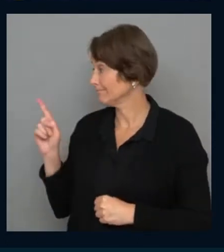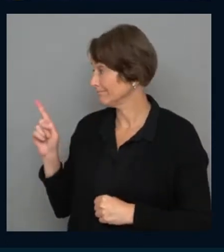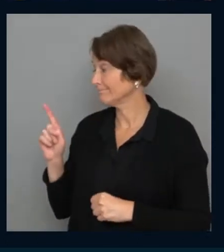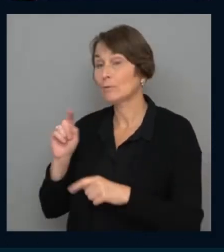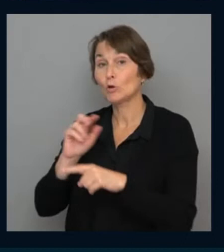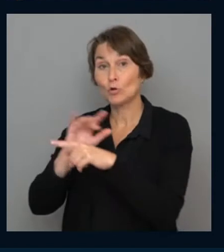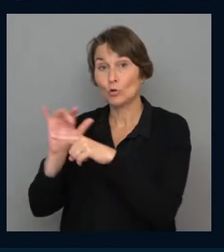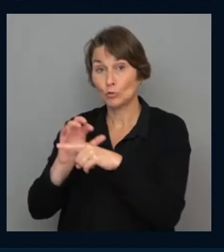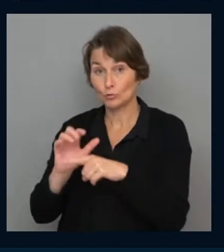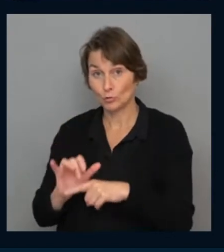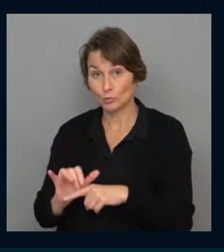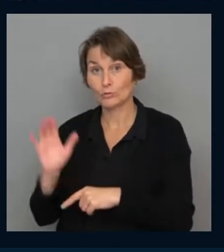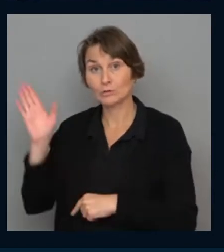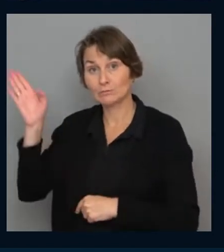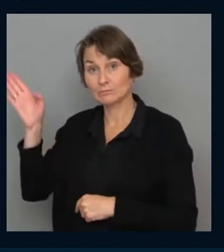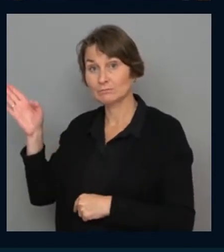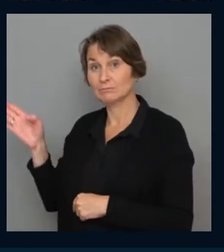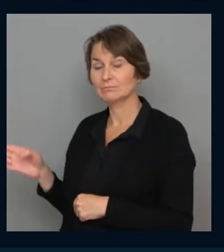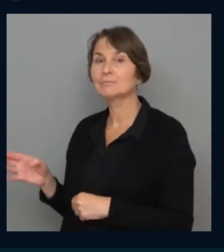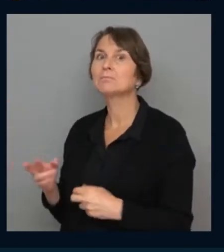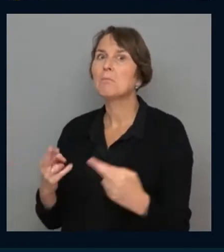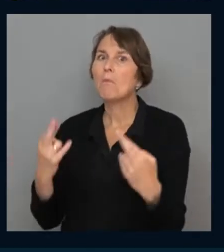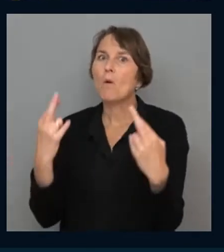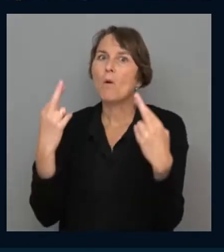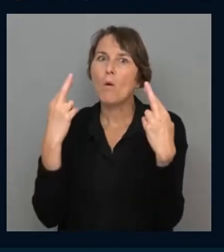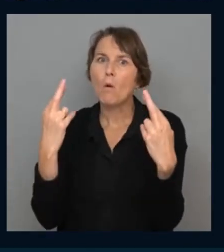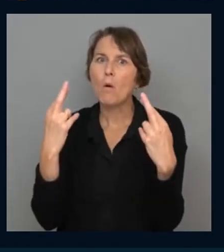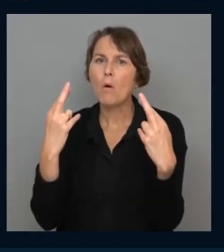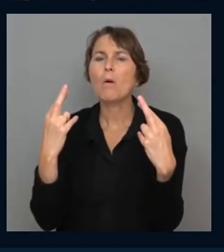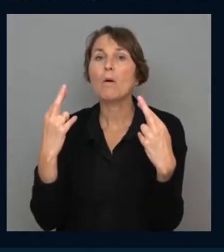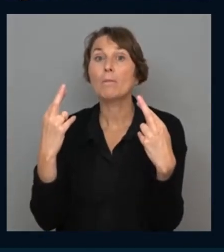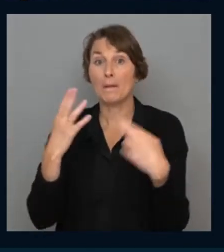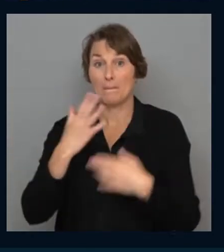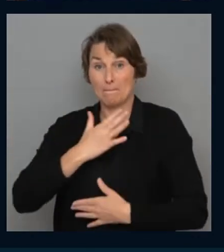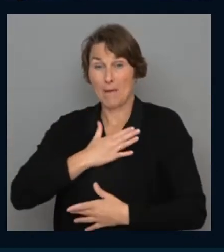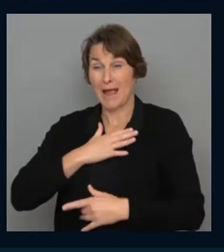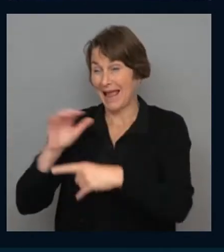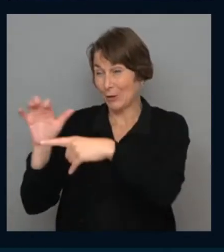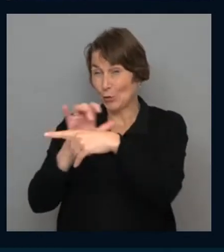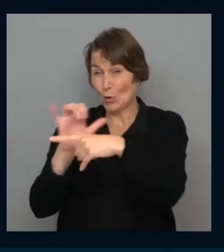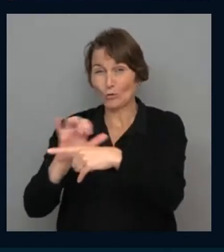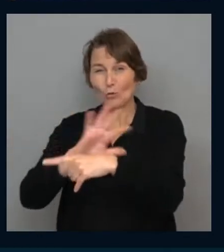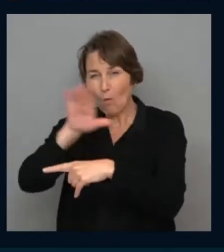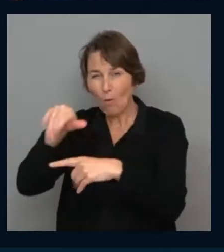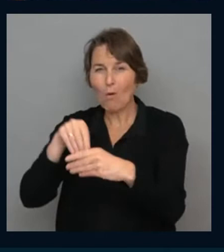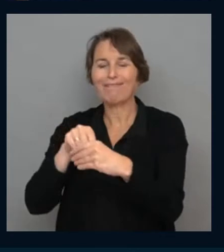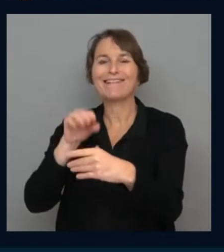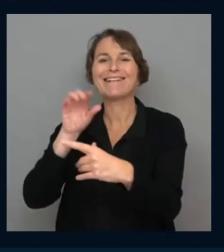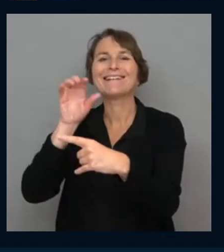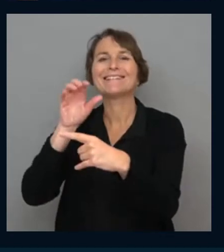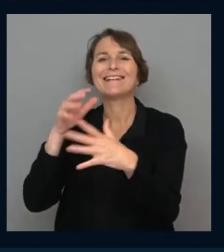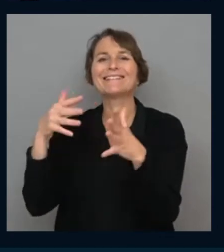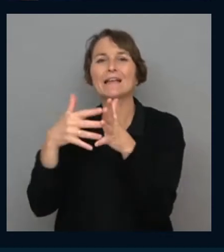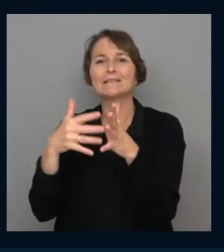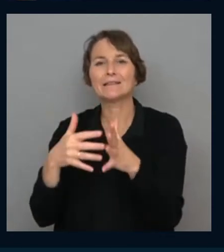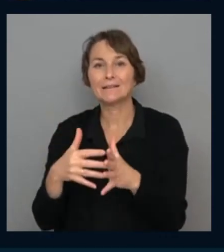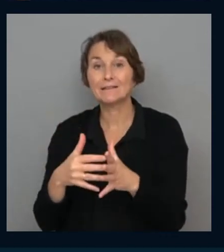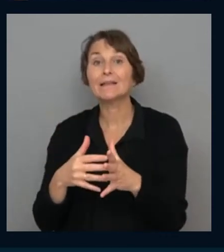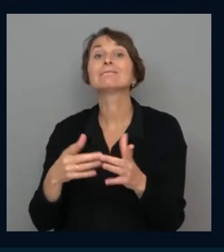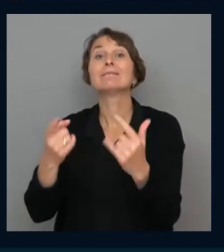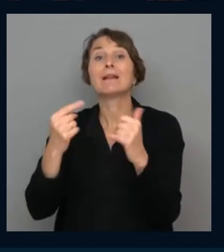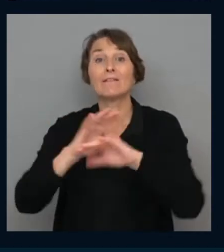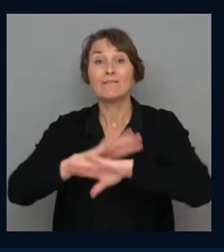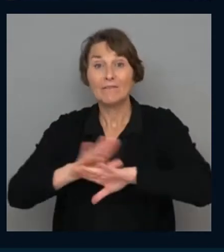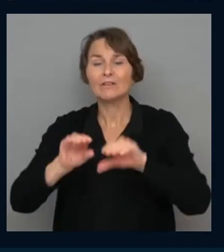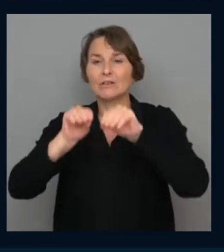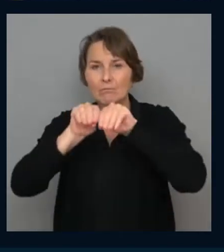going to test it. So hopefully my code passed all the tests that we need it to in order for it to be released into our environment. Now,